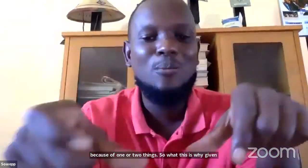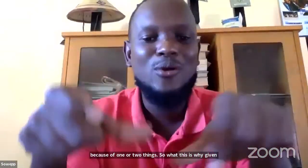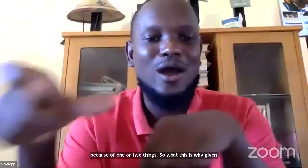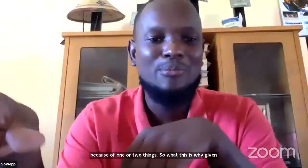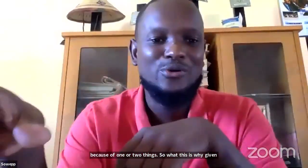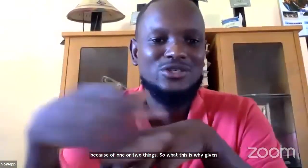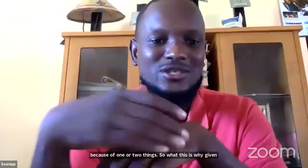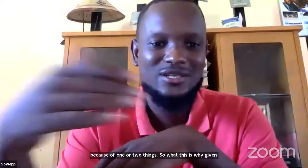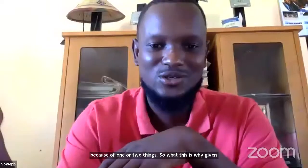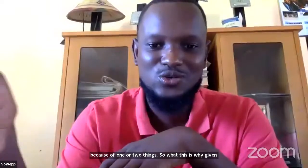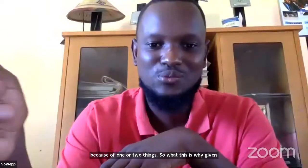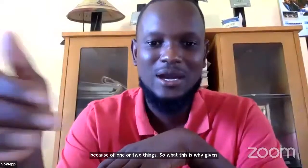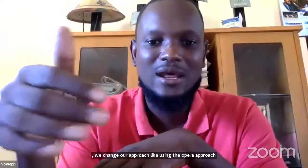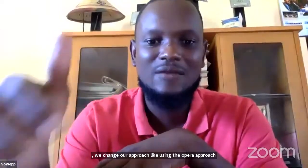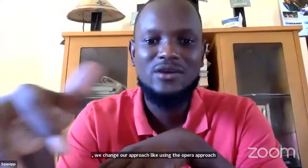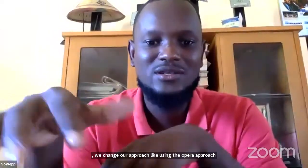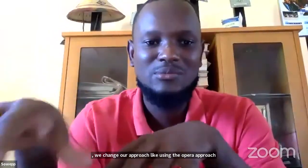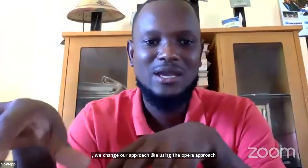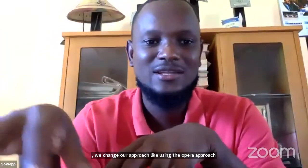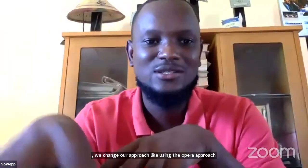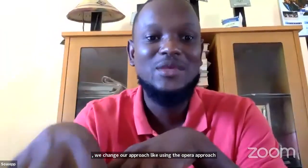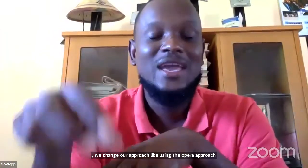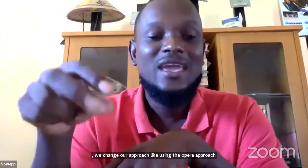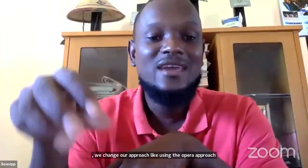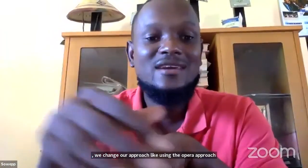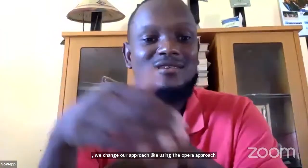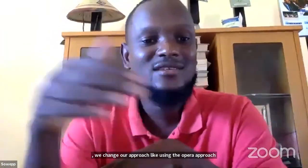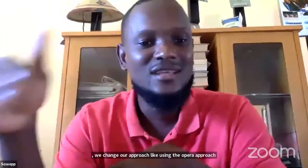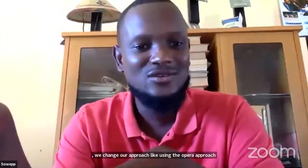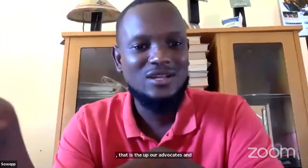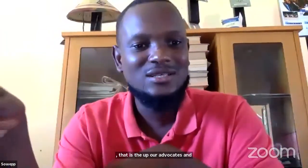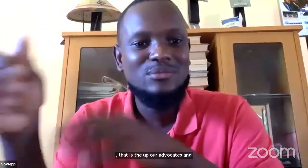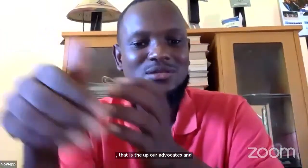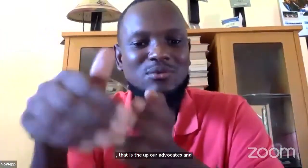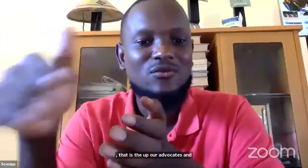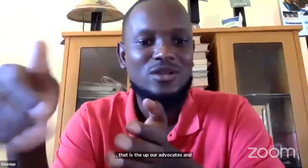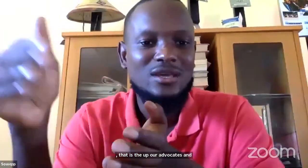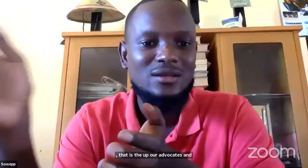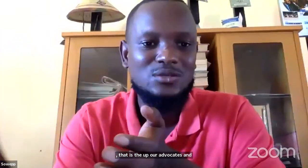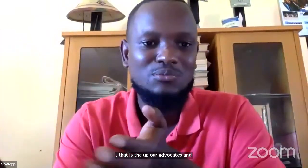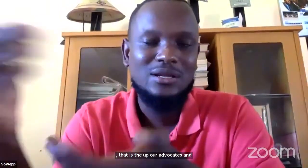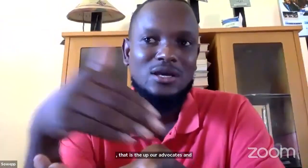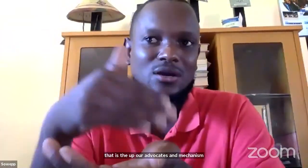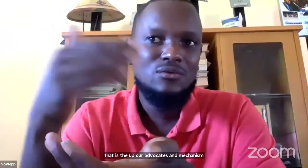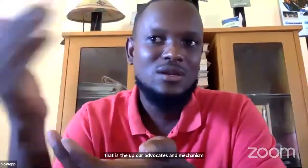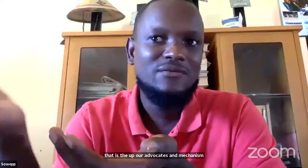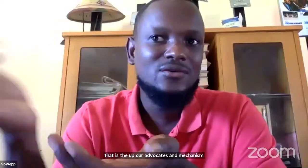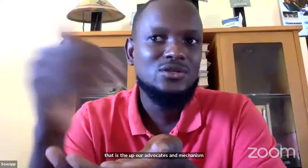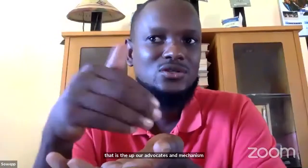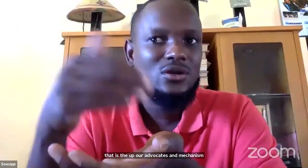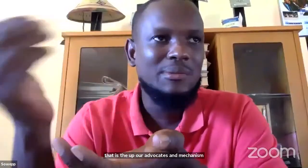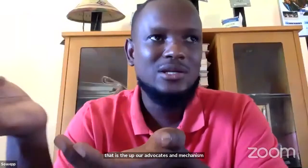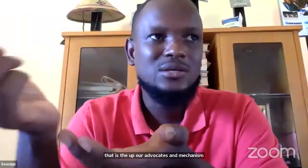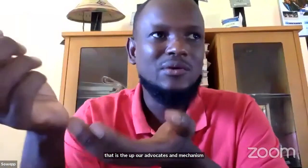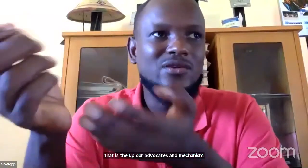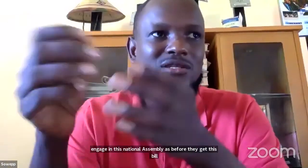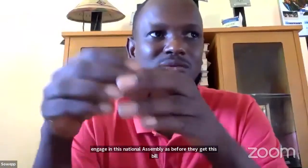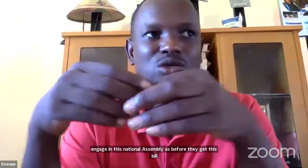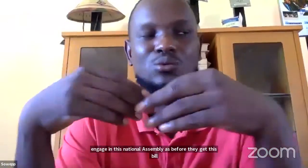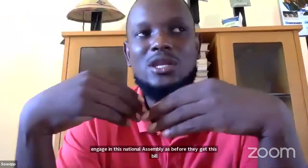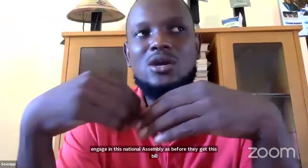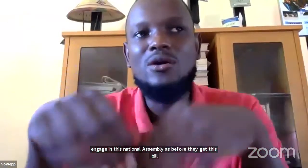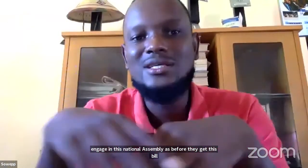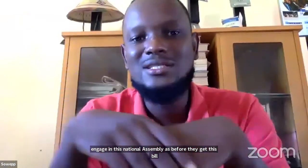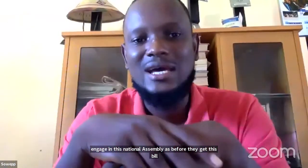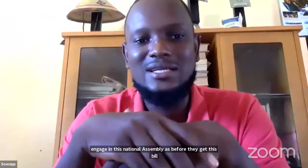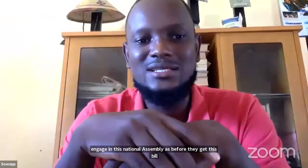the UPR approach, that is the UPR advocacy mechanism, engage in these national assemblies before they get this bill. We review this, talk about some of these things,